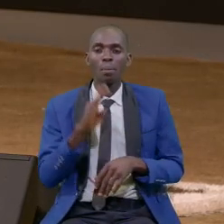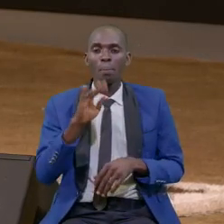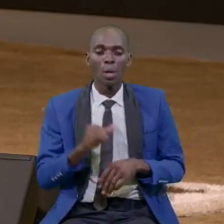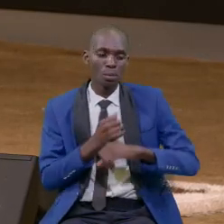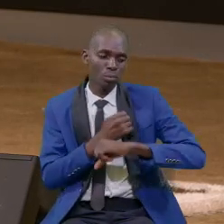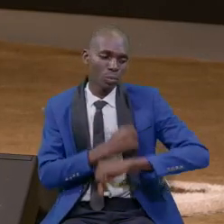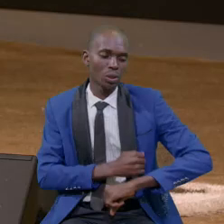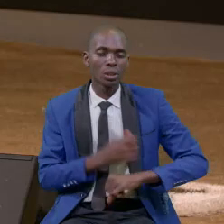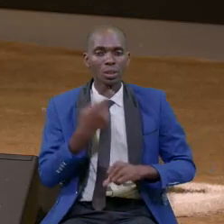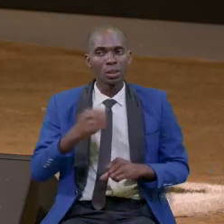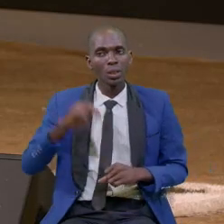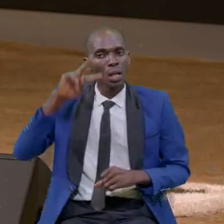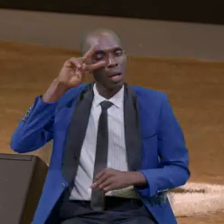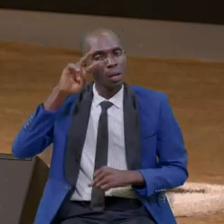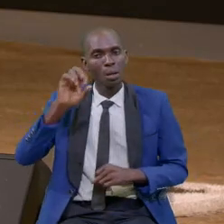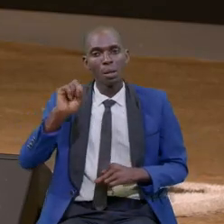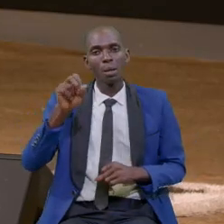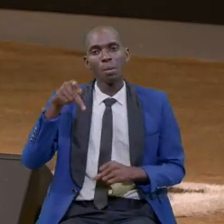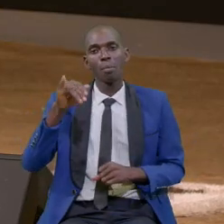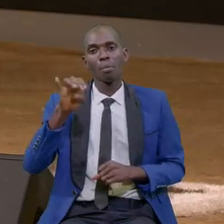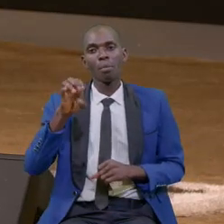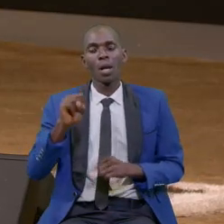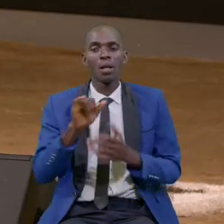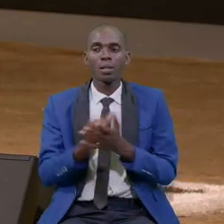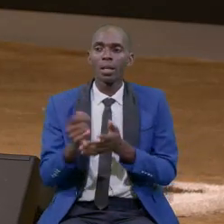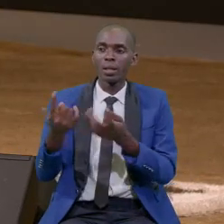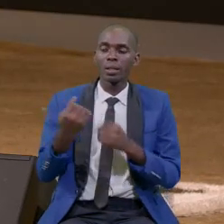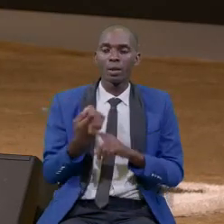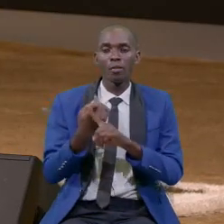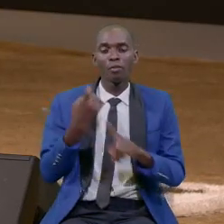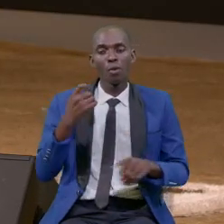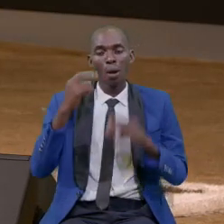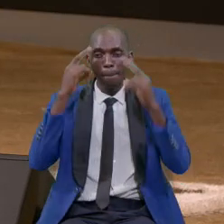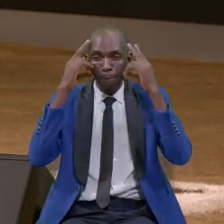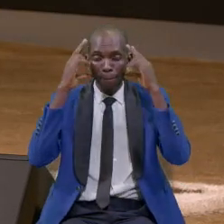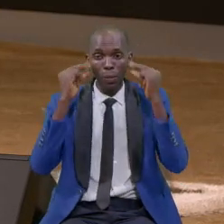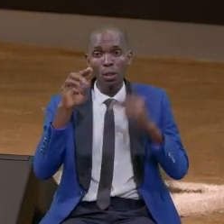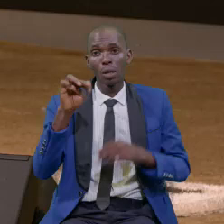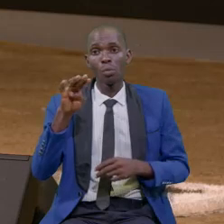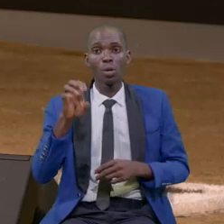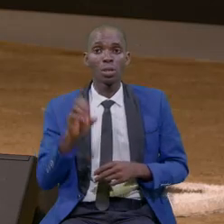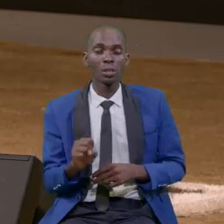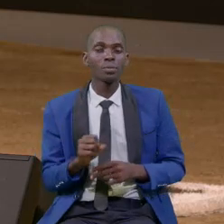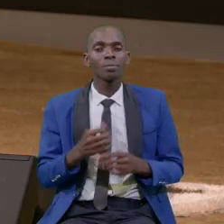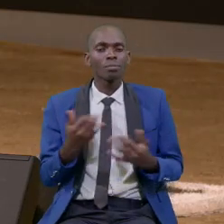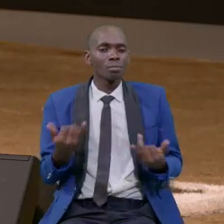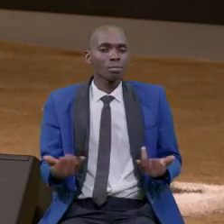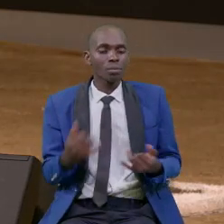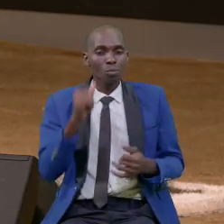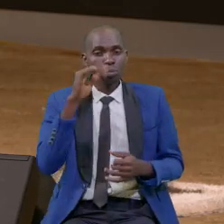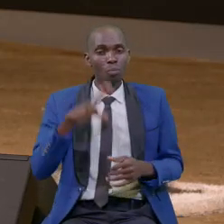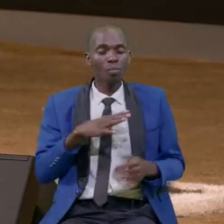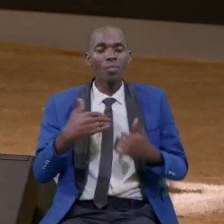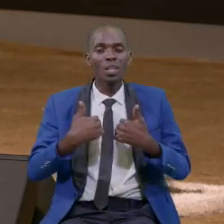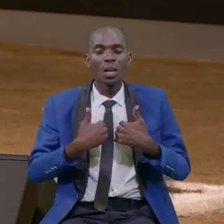the spies that came from Moses, from the land of Israel. It says, when she had received